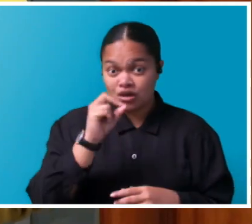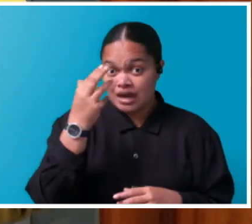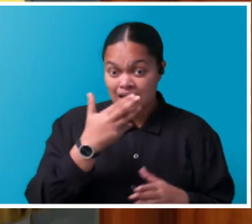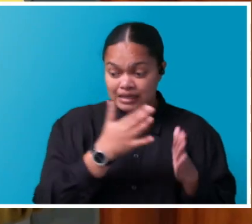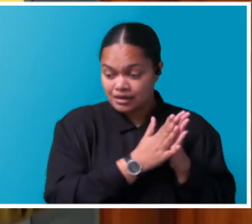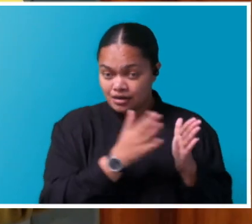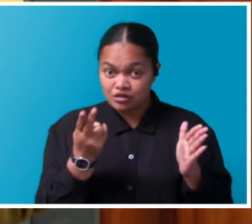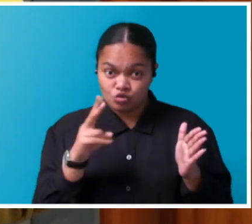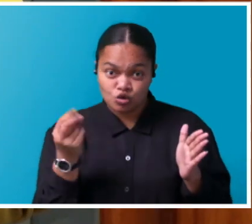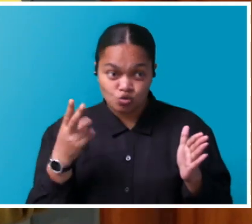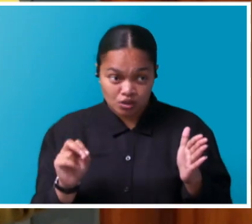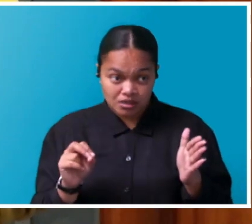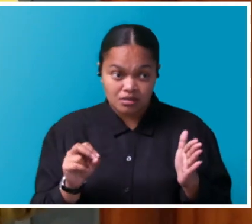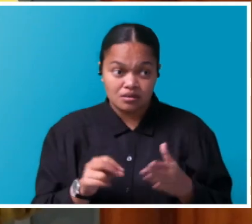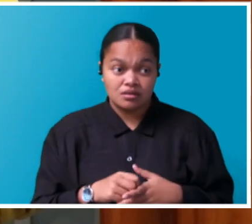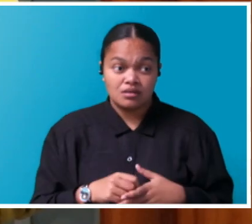an area of